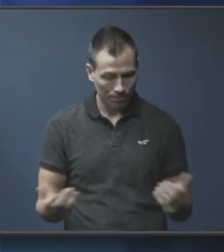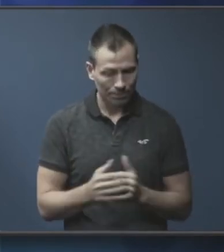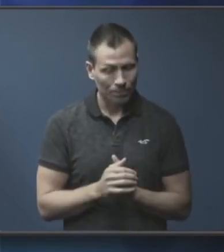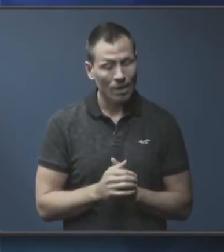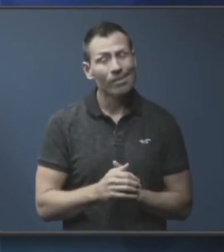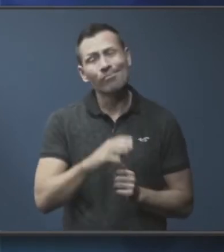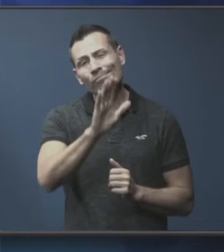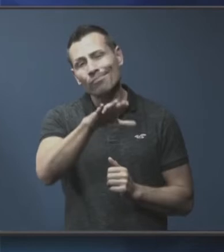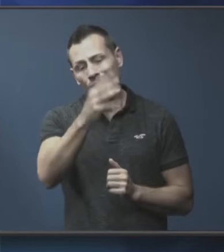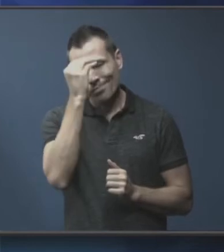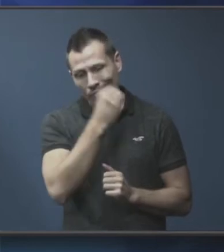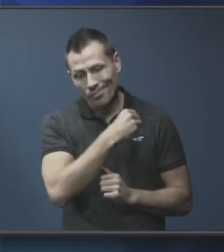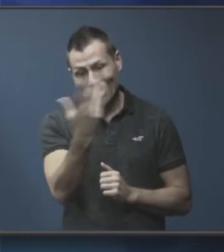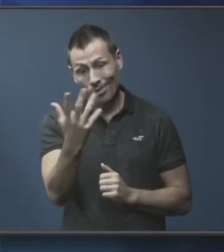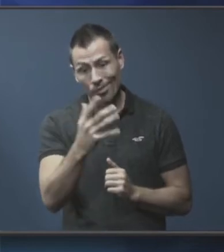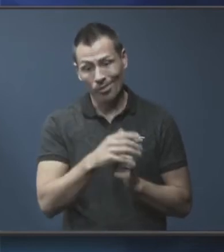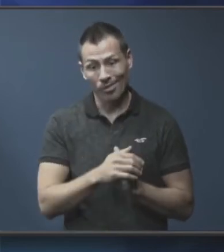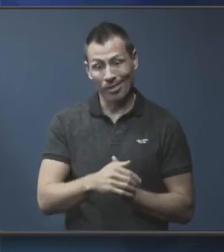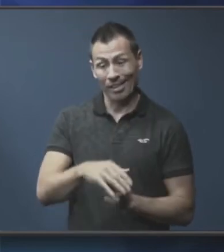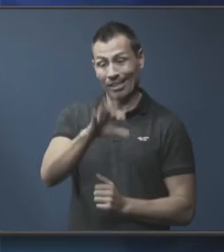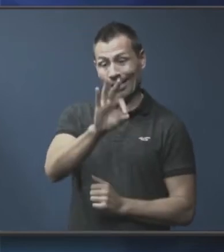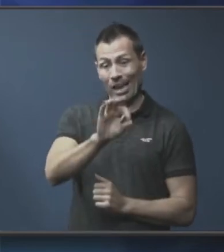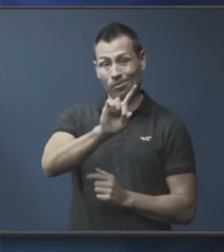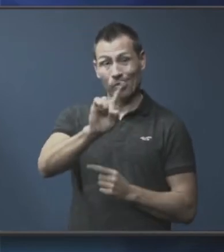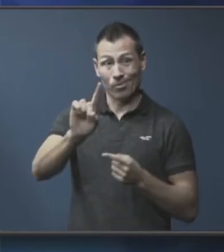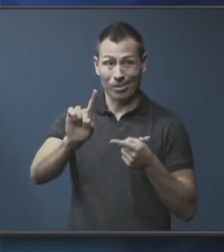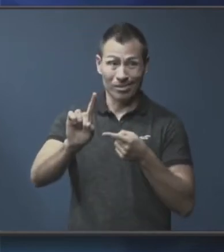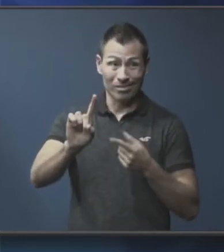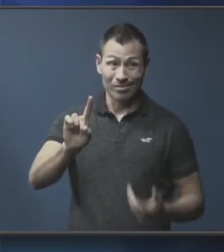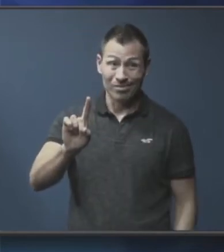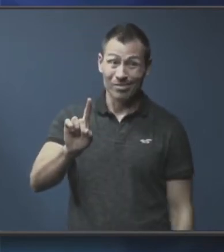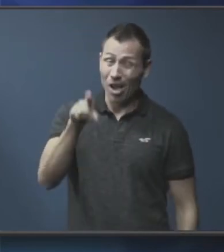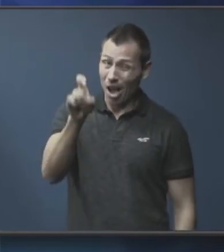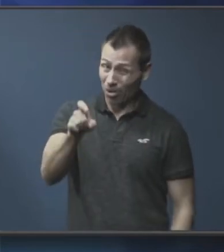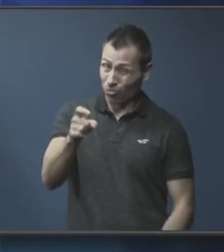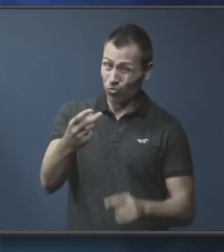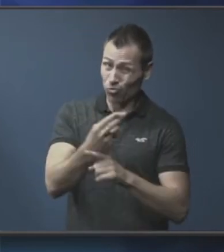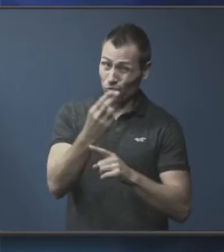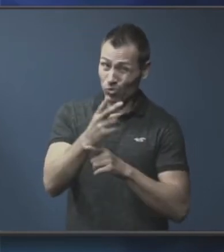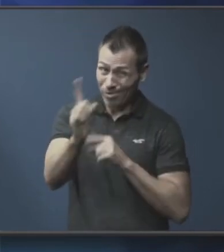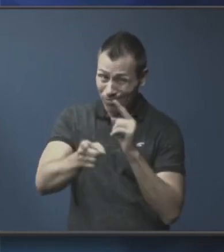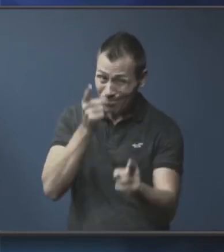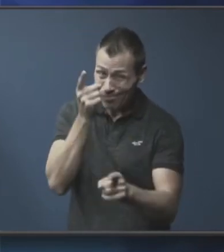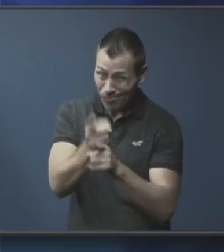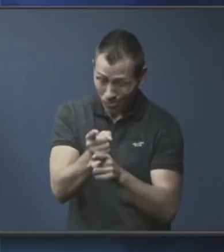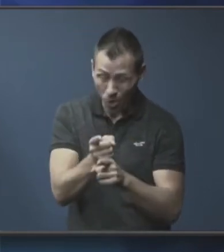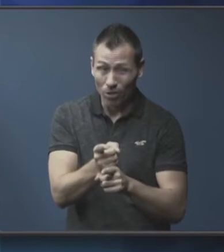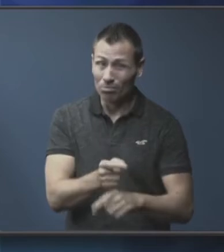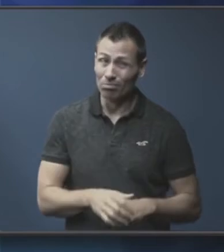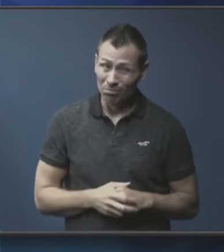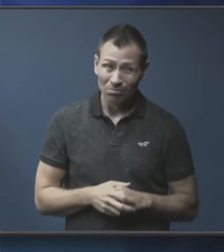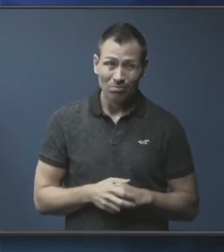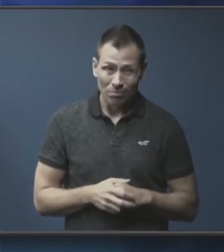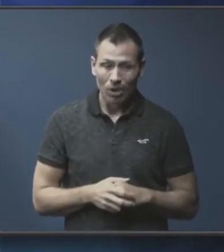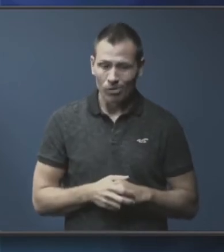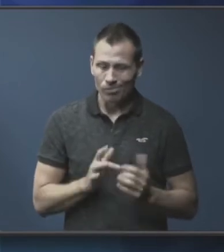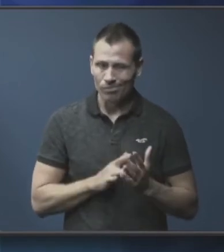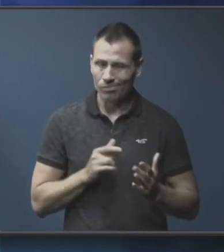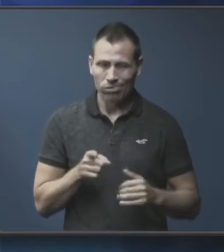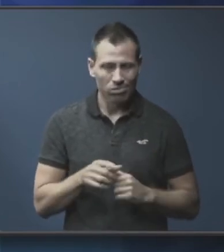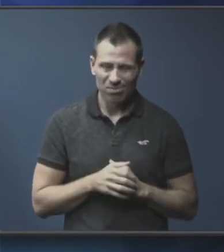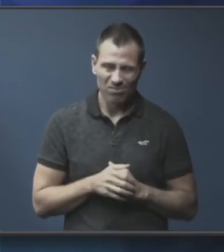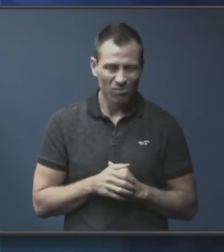please utilize the 911 system properly. It's there for us to assist you. Deputies in the field will be there. We